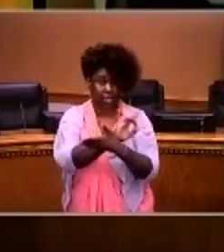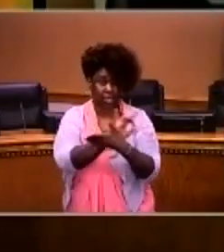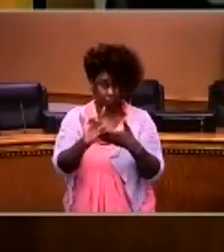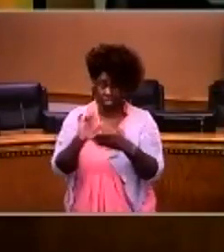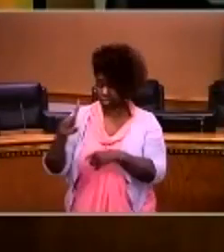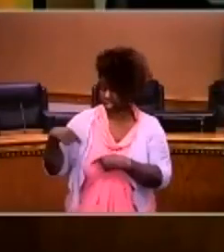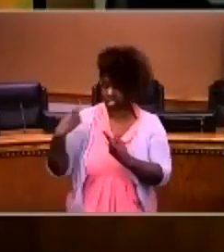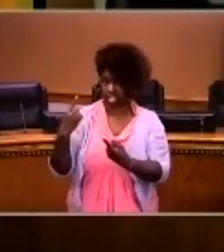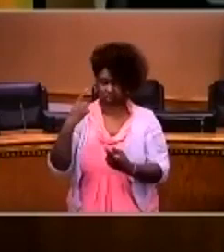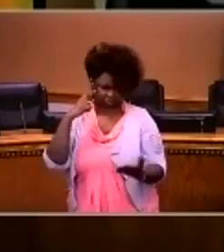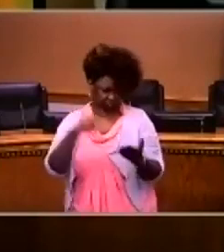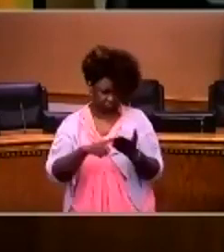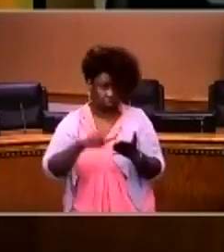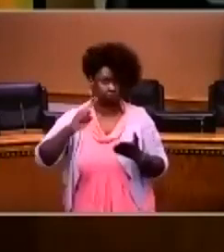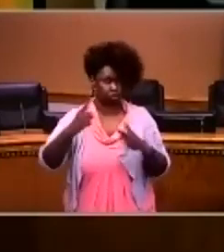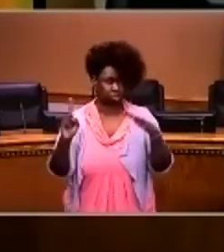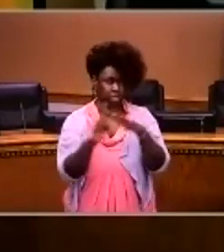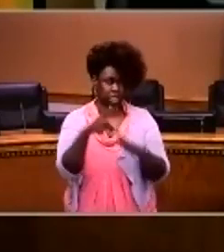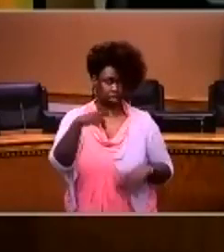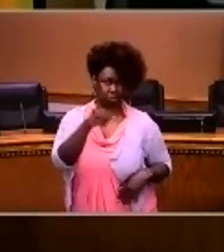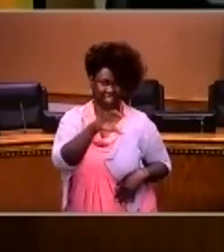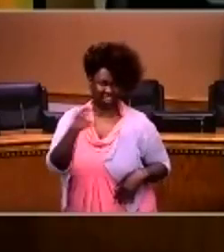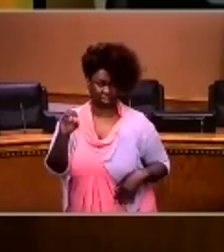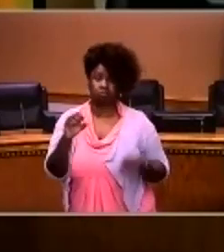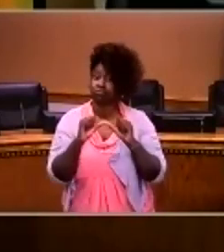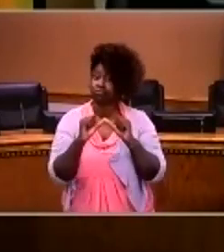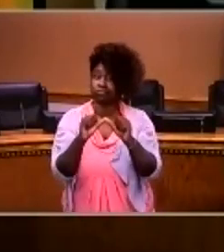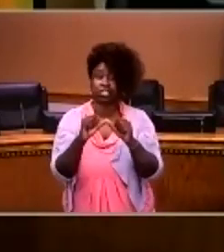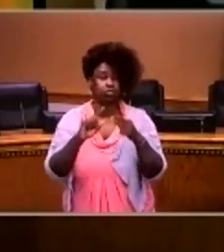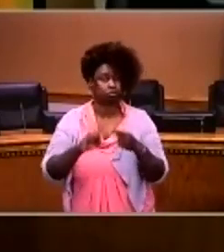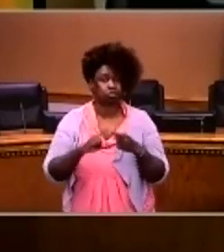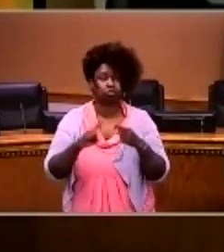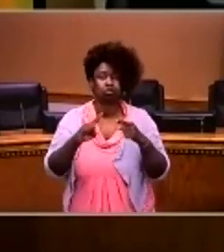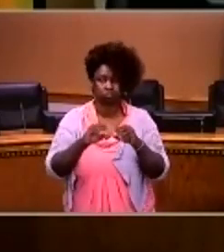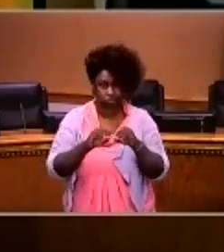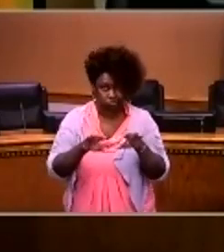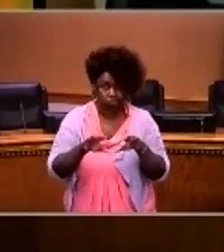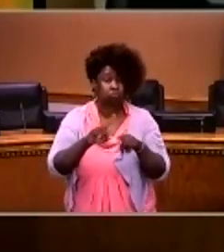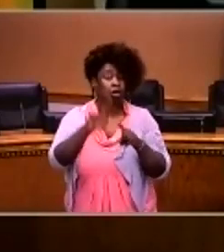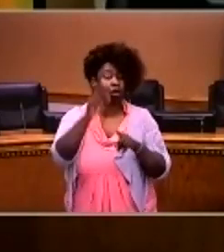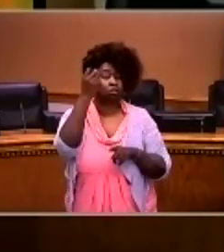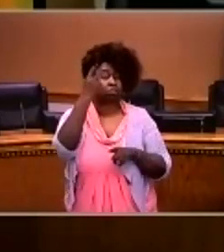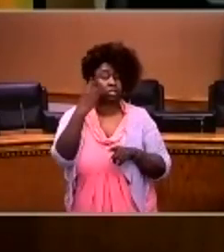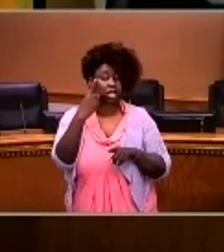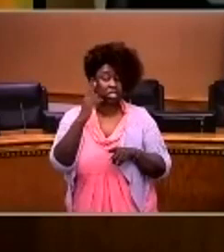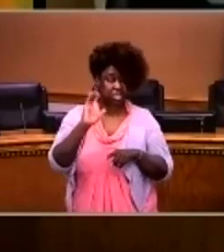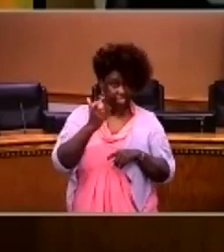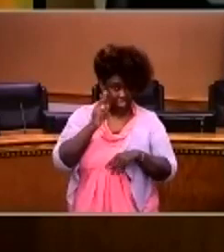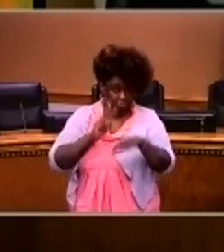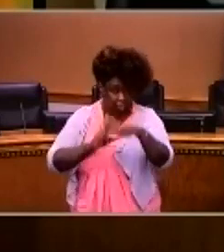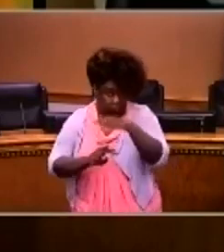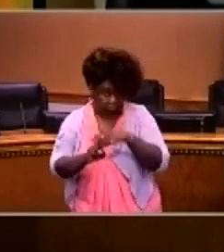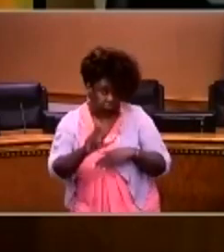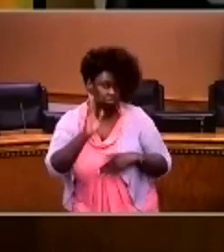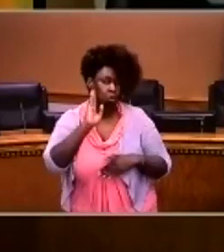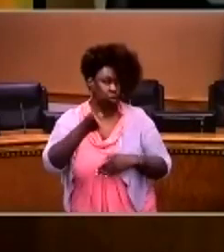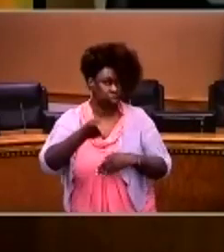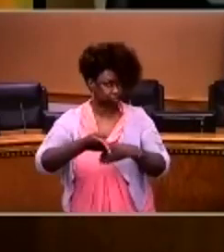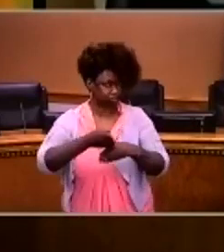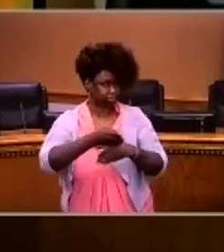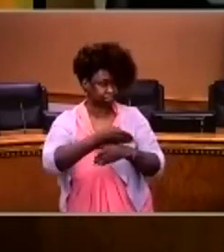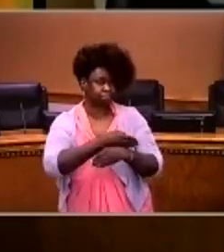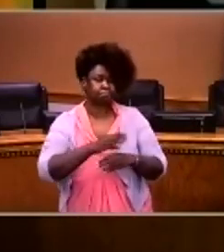County. The infection continues to occur in Pitt County, but our data continue to show favorable trends. And I want to move